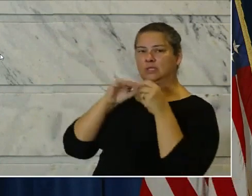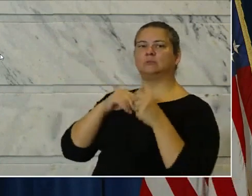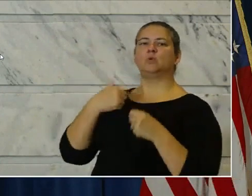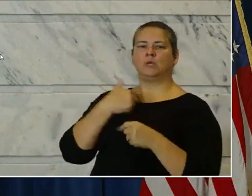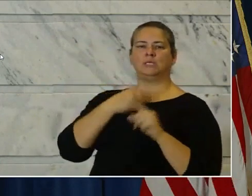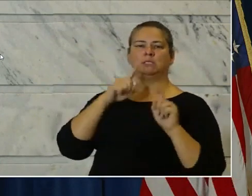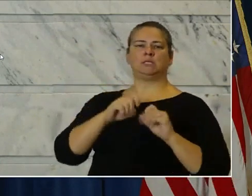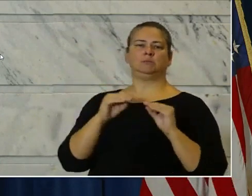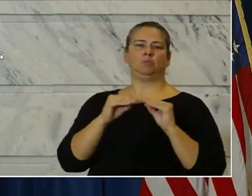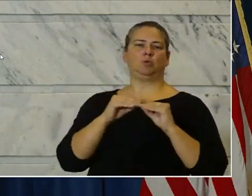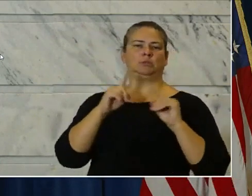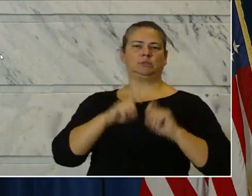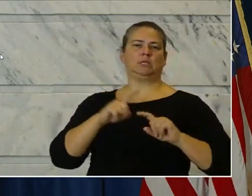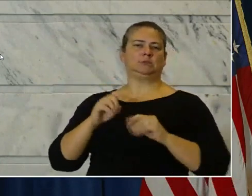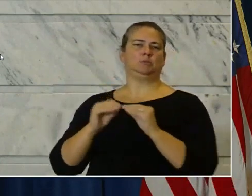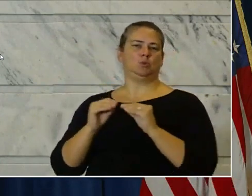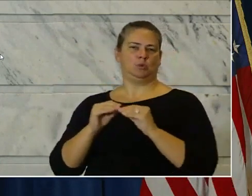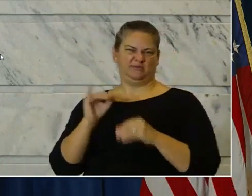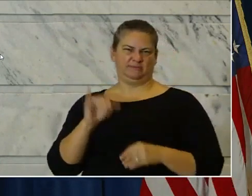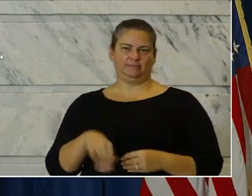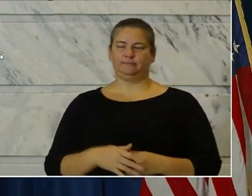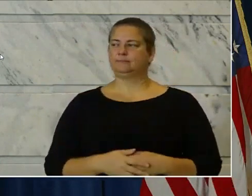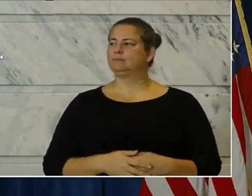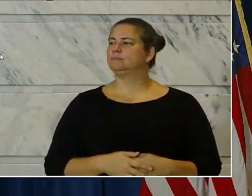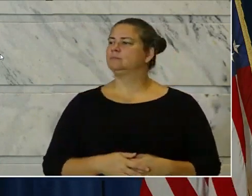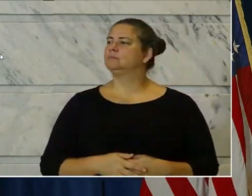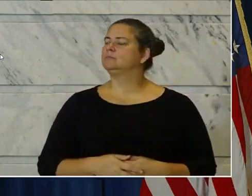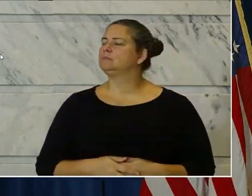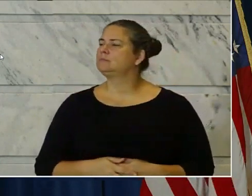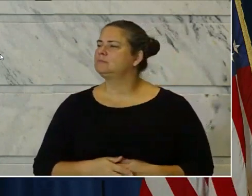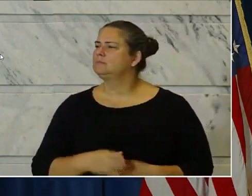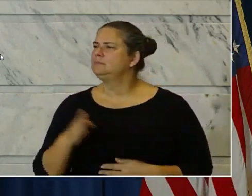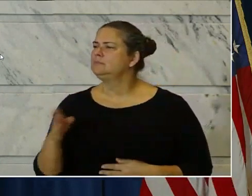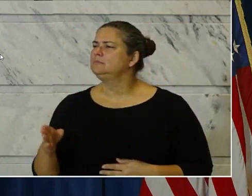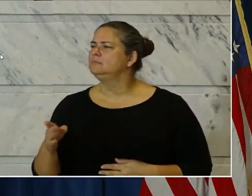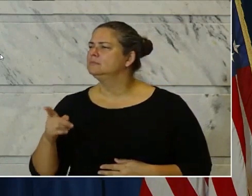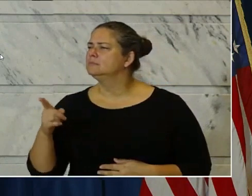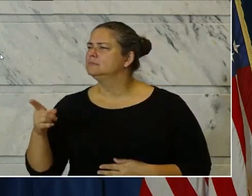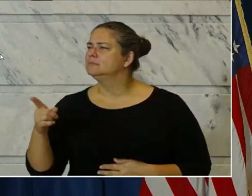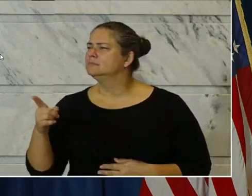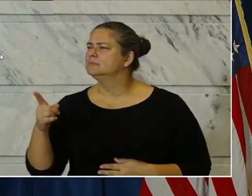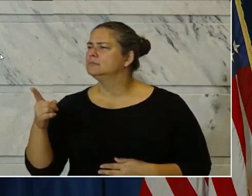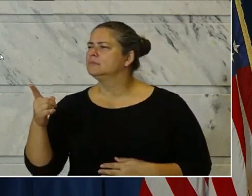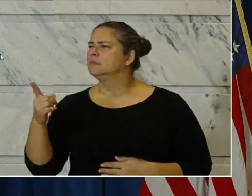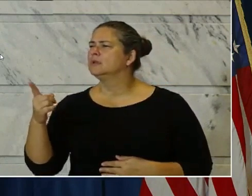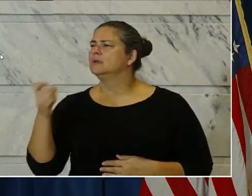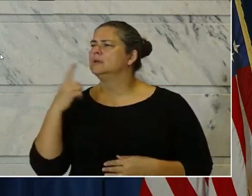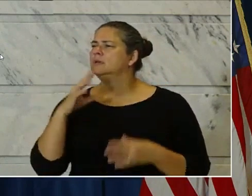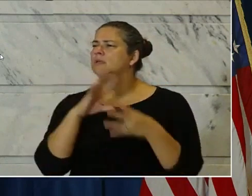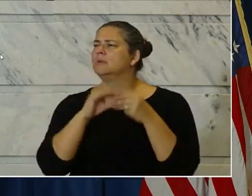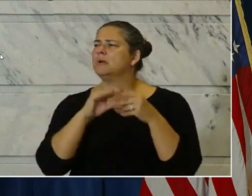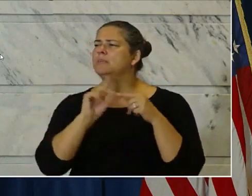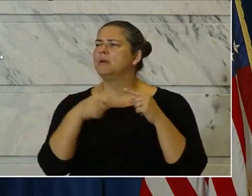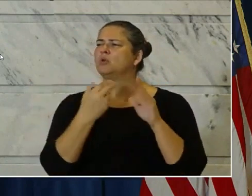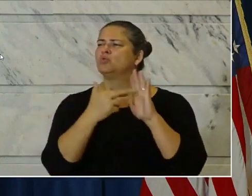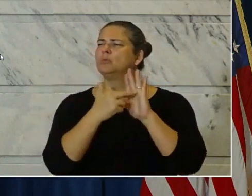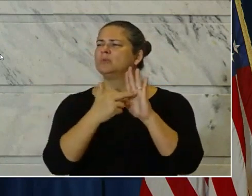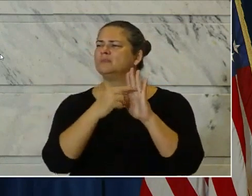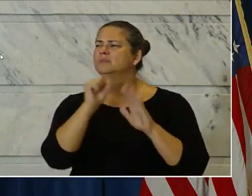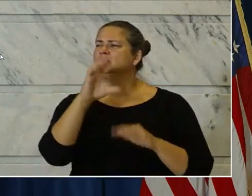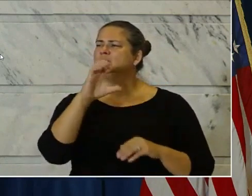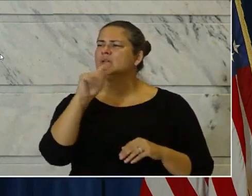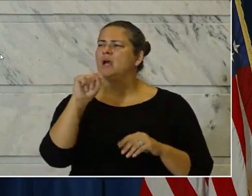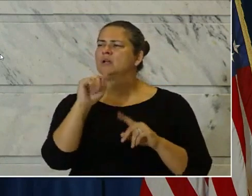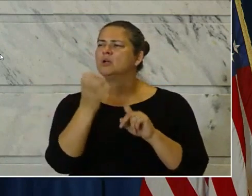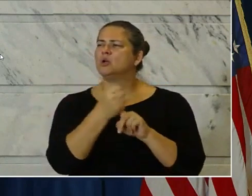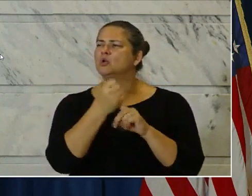test more. Joe? On State Representative Attica Scott being arrested Thursday night in Louisville and being charged